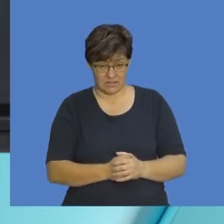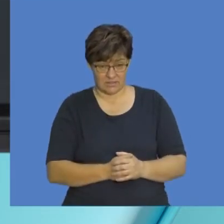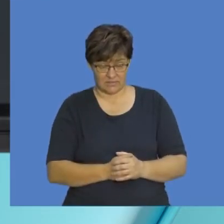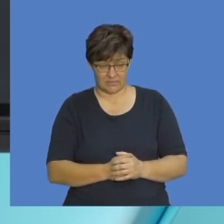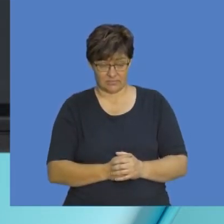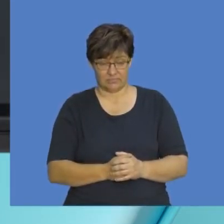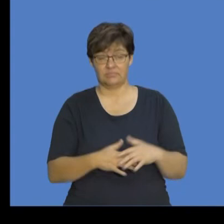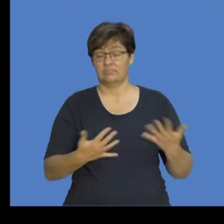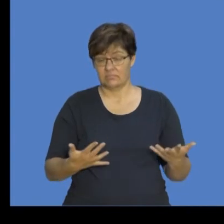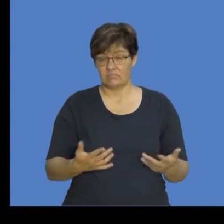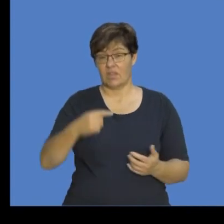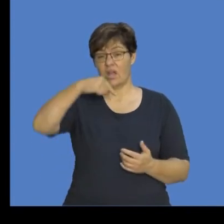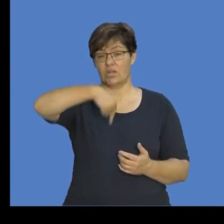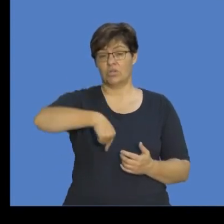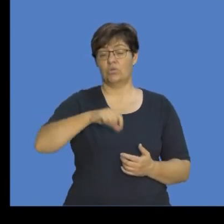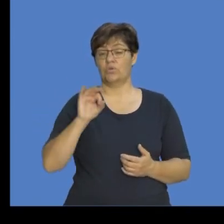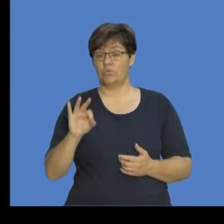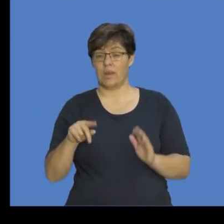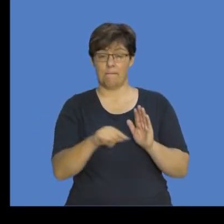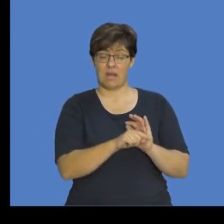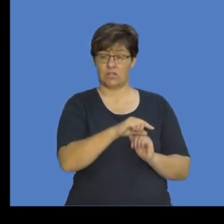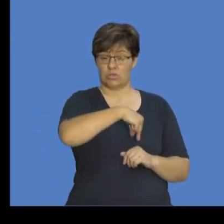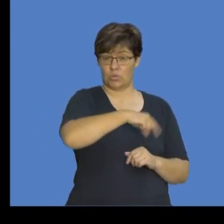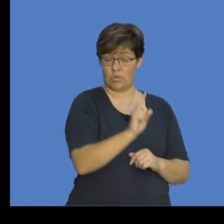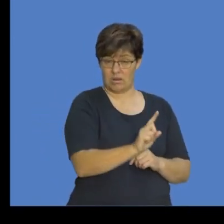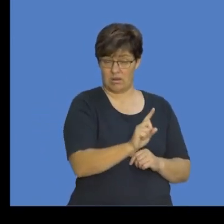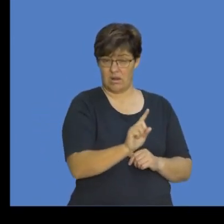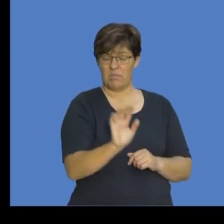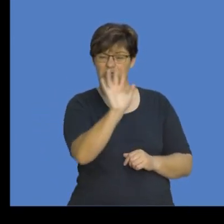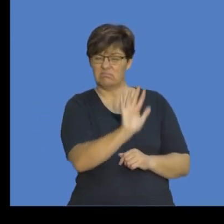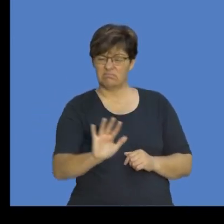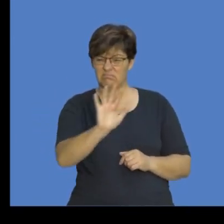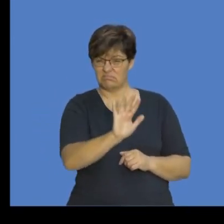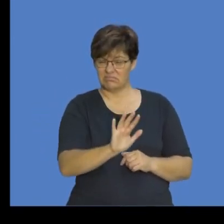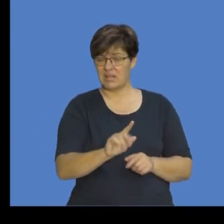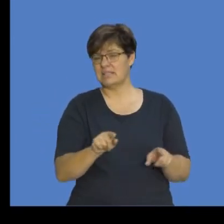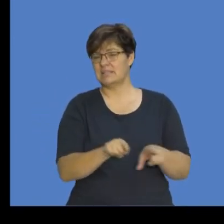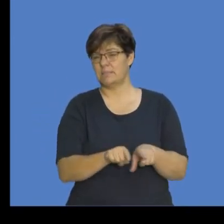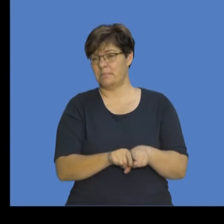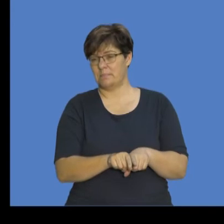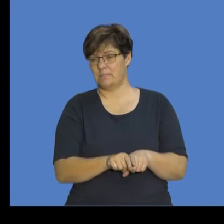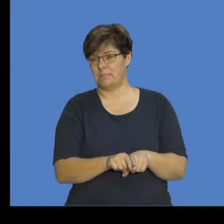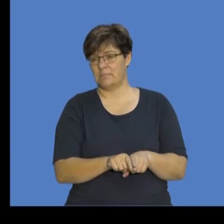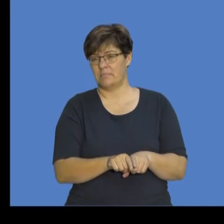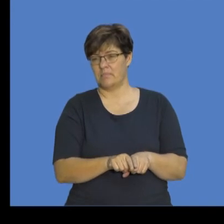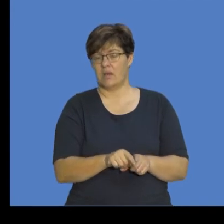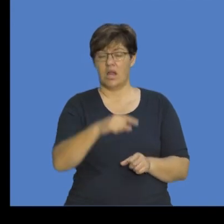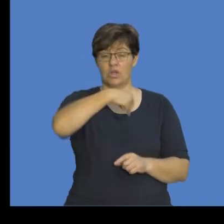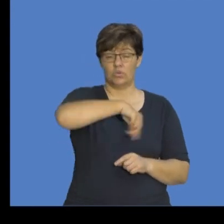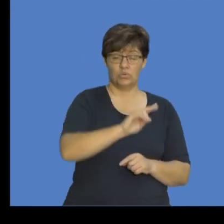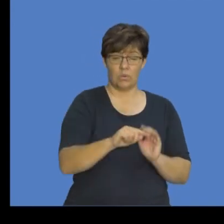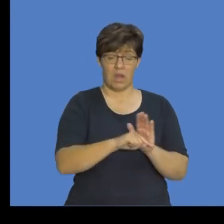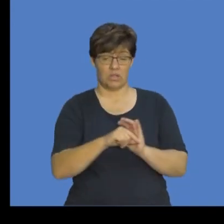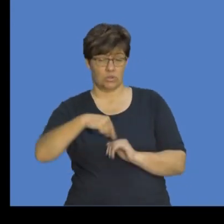way, if Q3 minus Q1, this means it's approximate, is the same as if Q2 minus